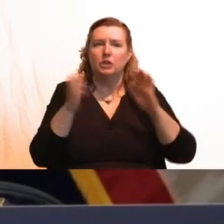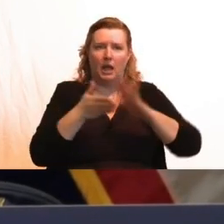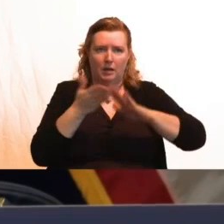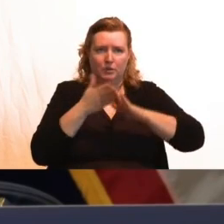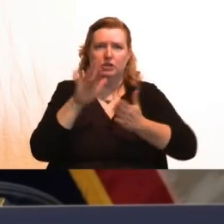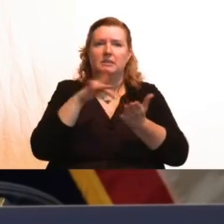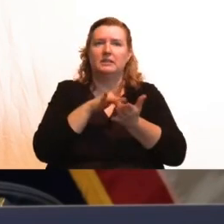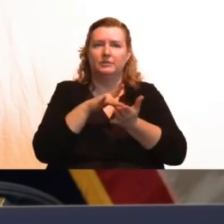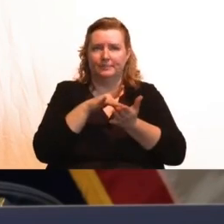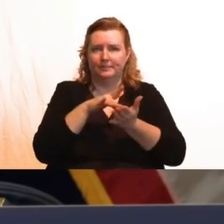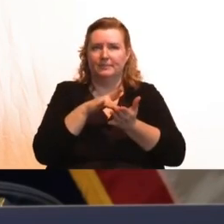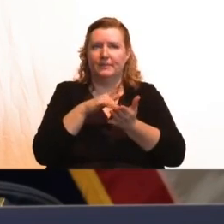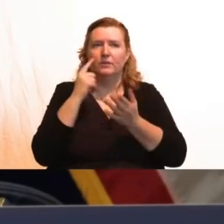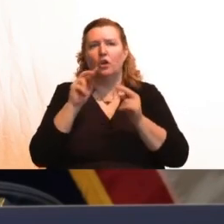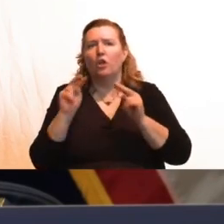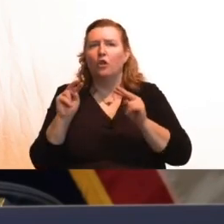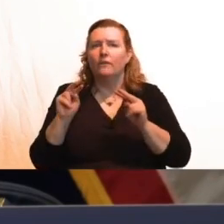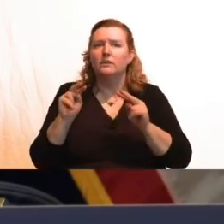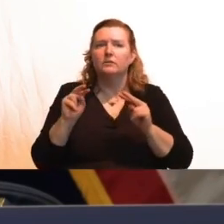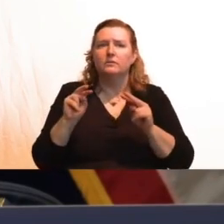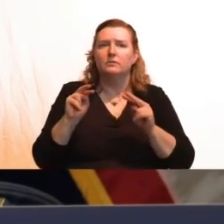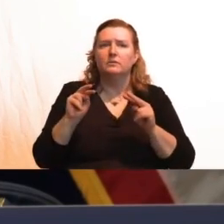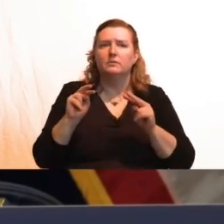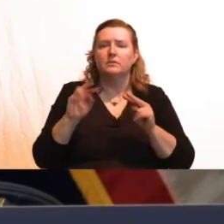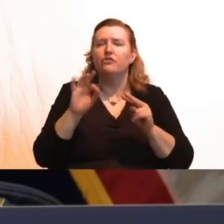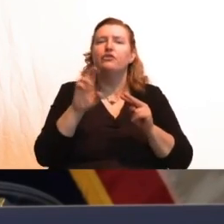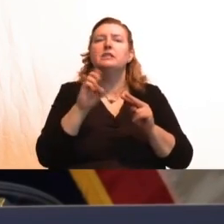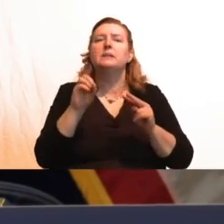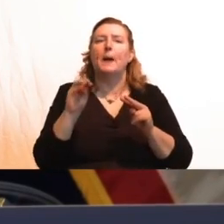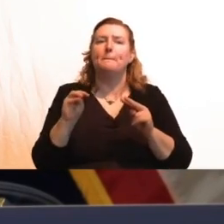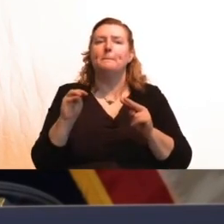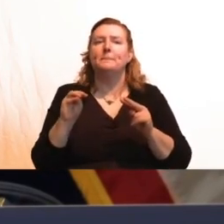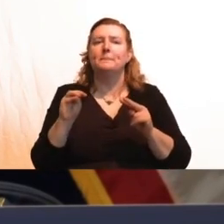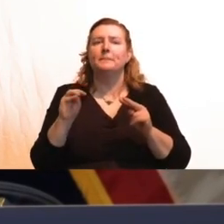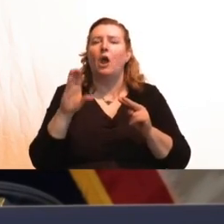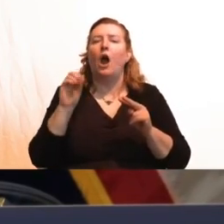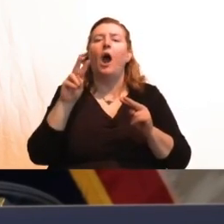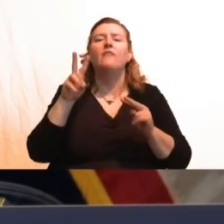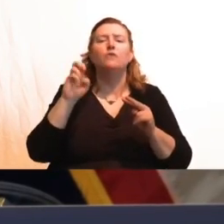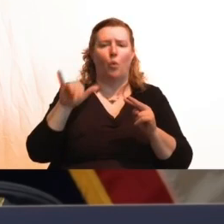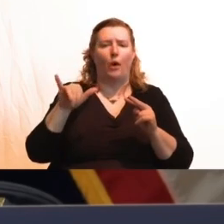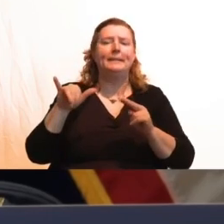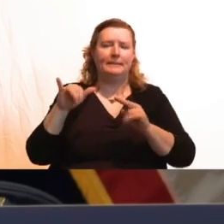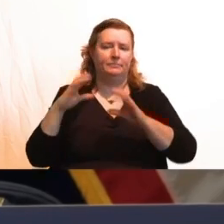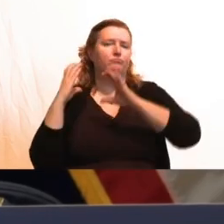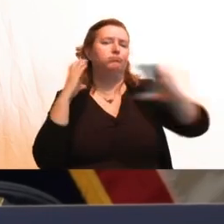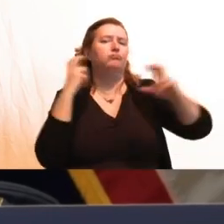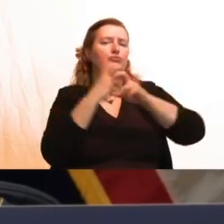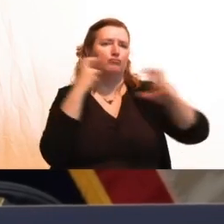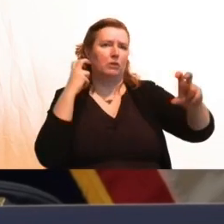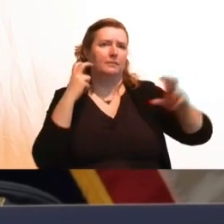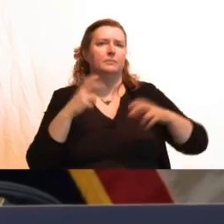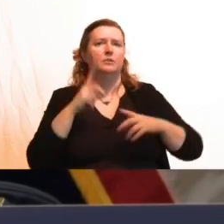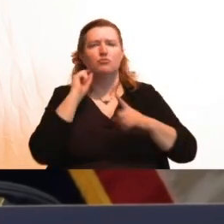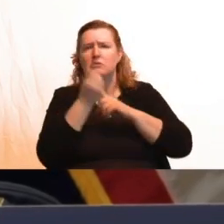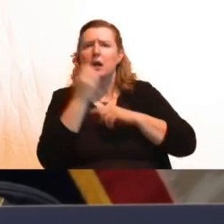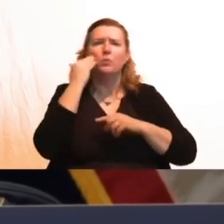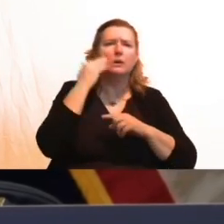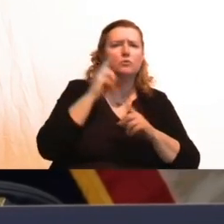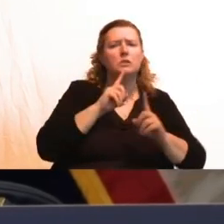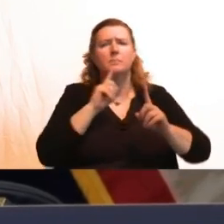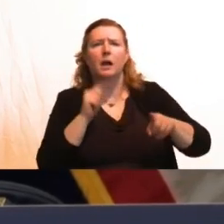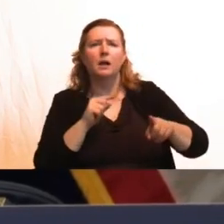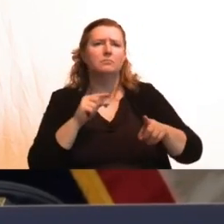standpoint and from a reporting out and making sure that we're briefed and aware, trusting that that goes safely and that everybody adheres